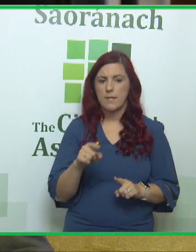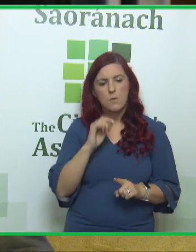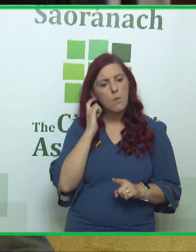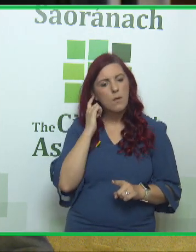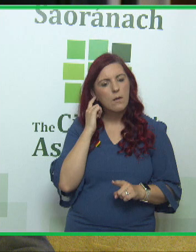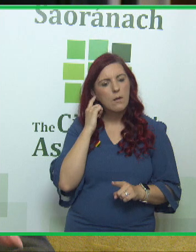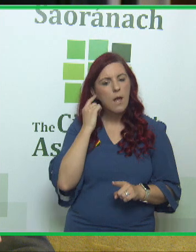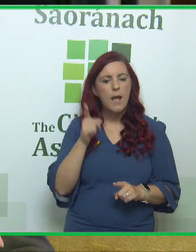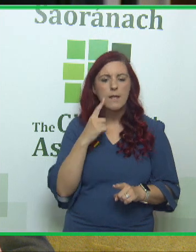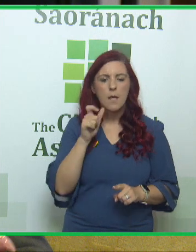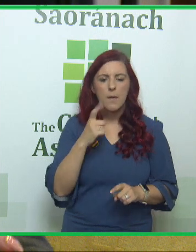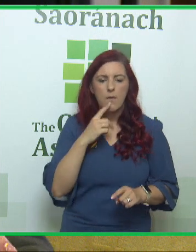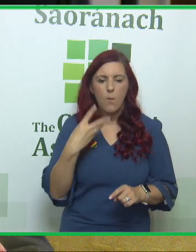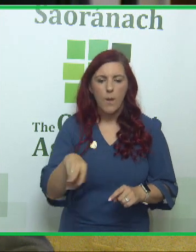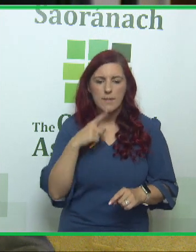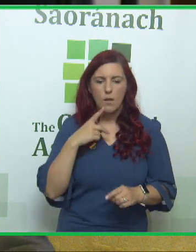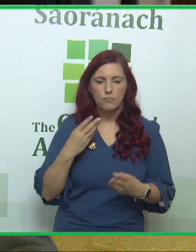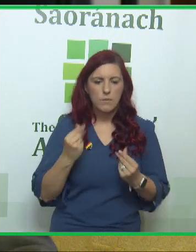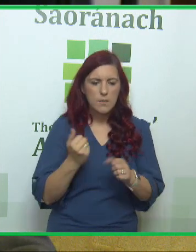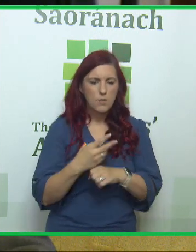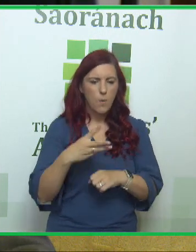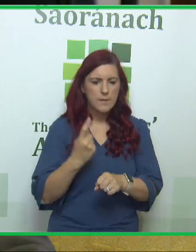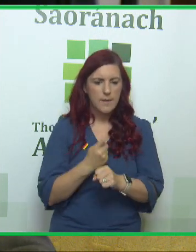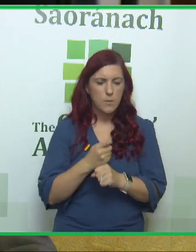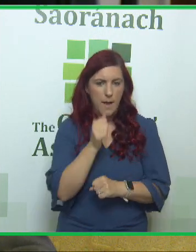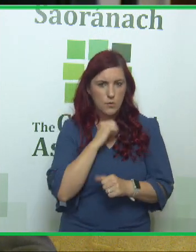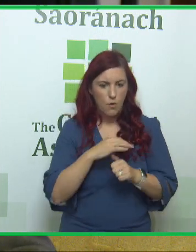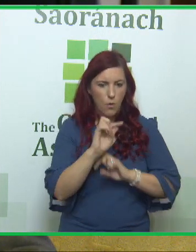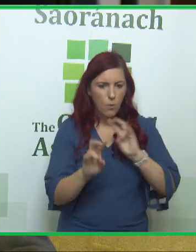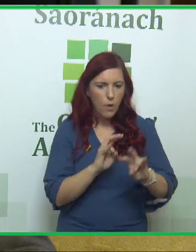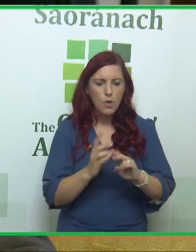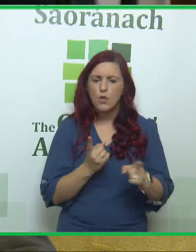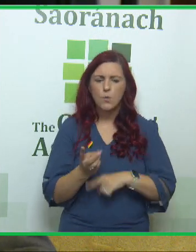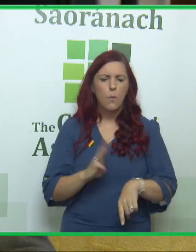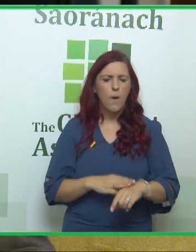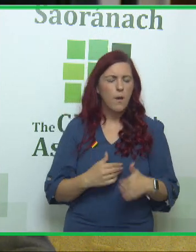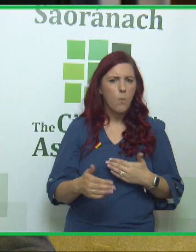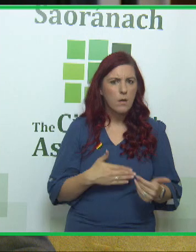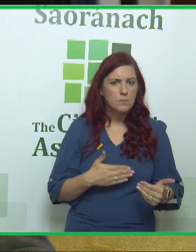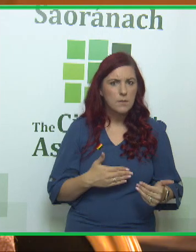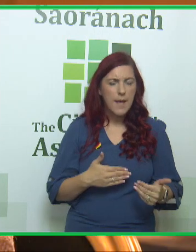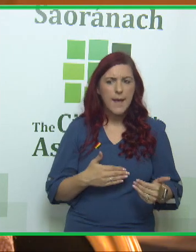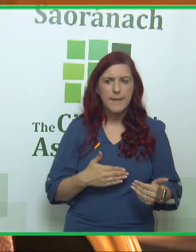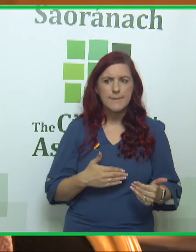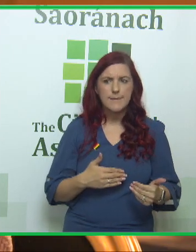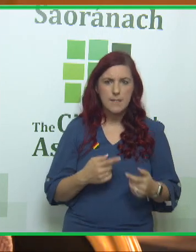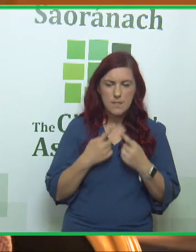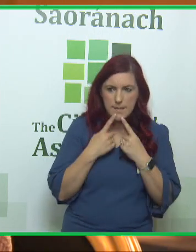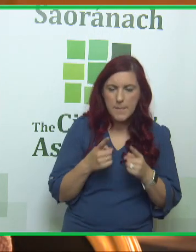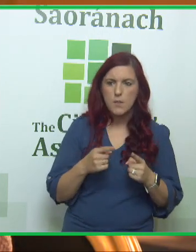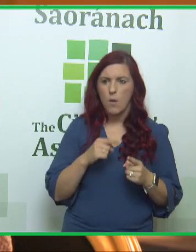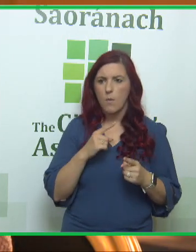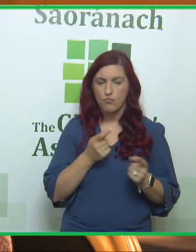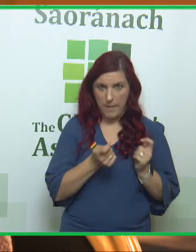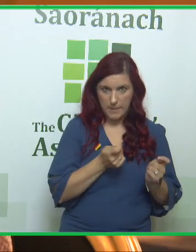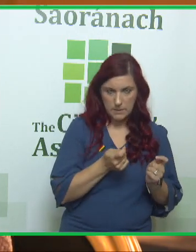of resource. To answer your other question, what we're doing really well is treatment. What we're doing somewhat